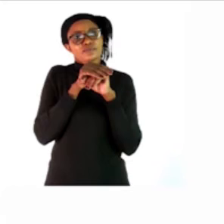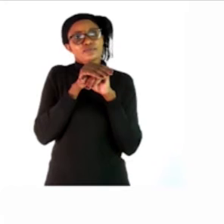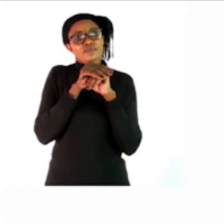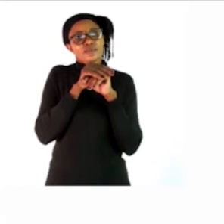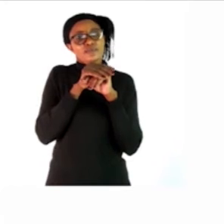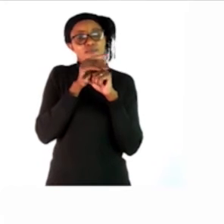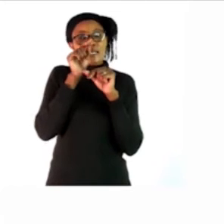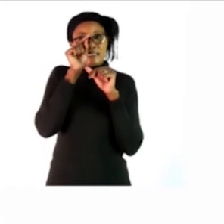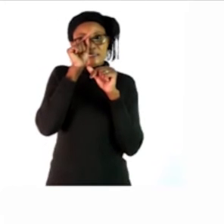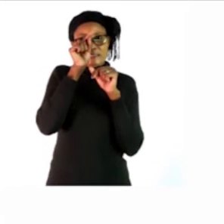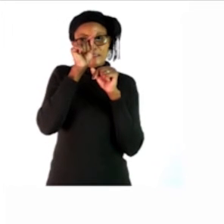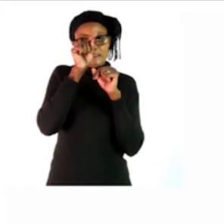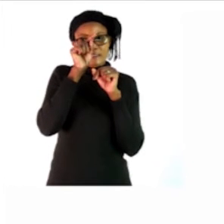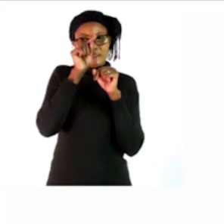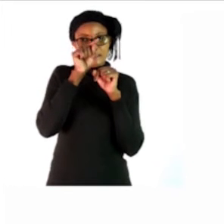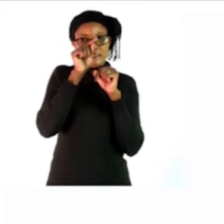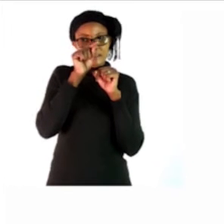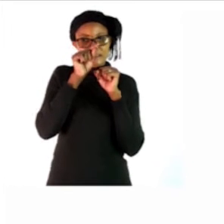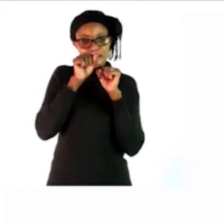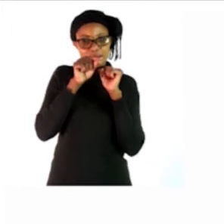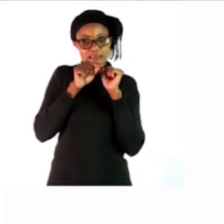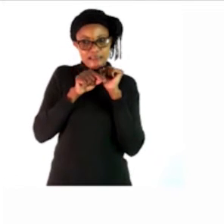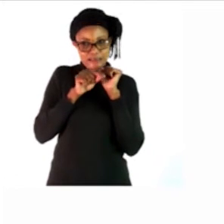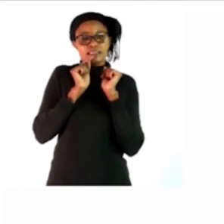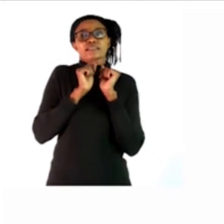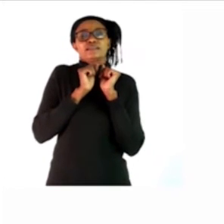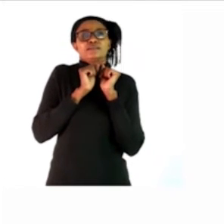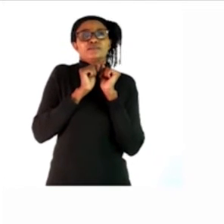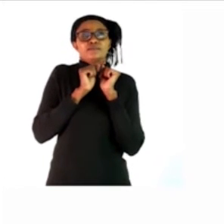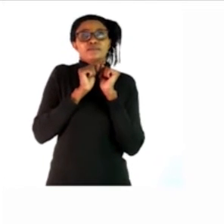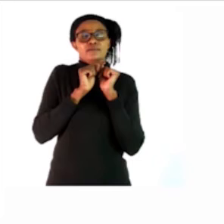Trace the dotted lines on the letter H.